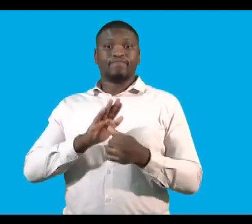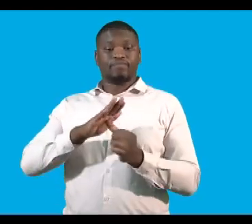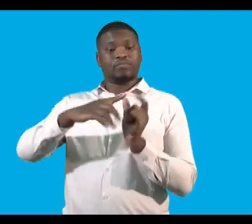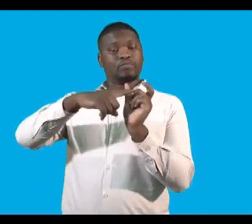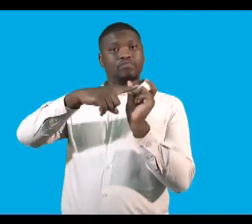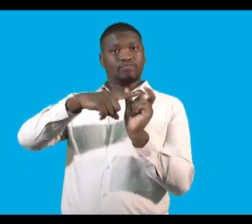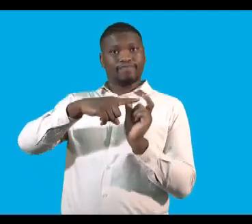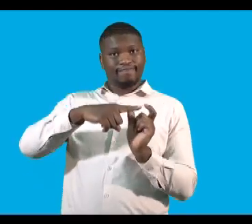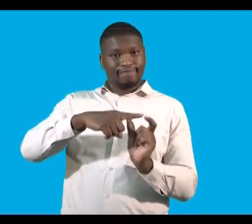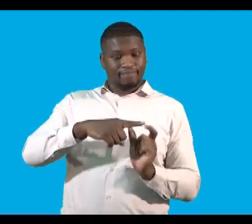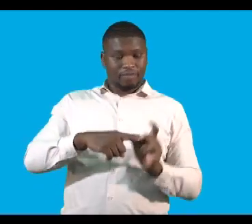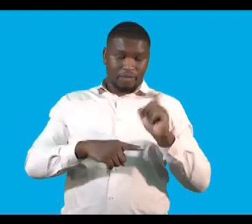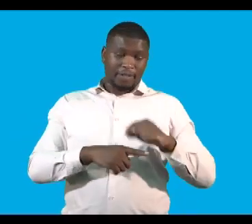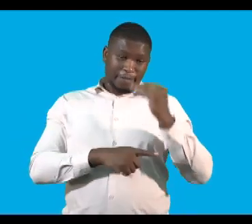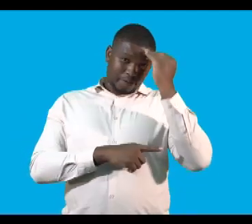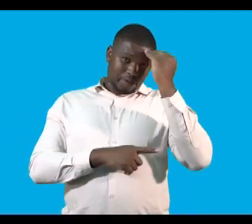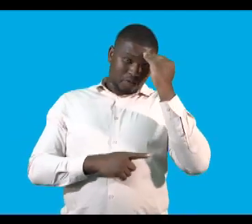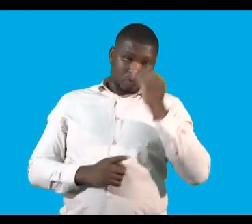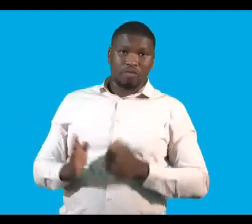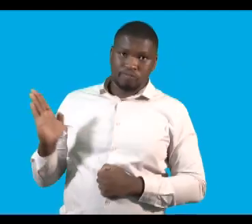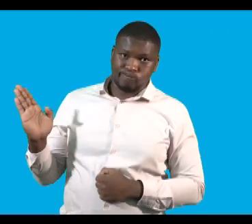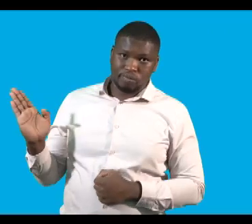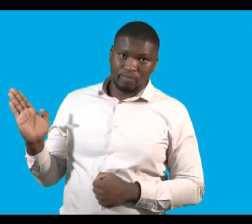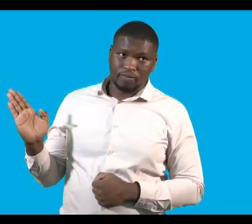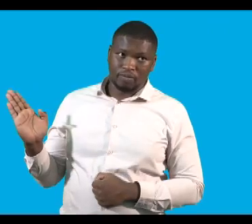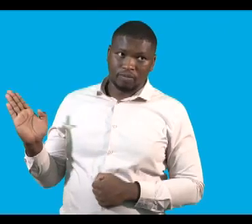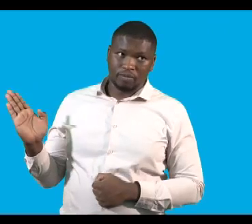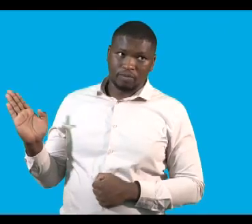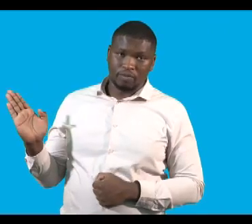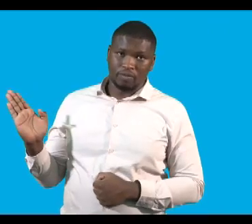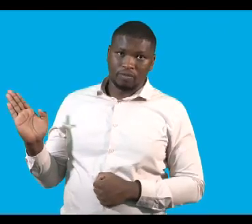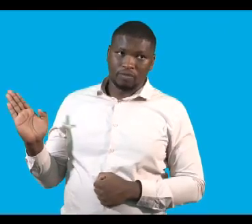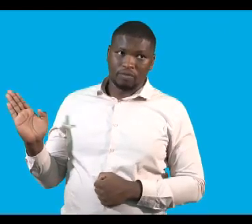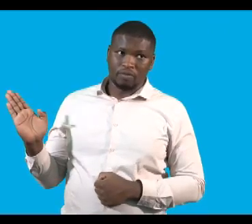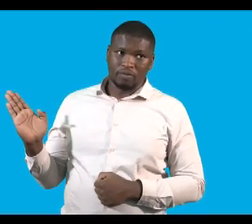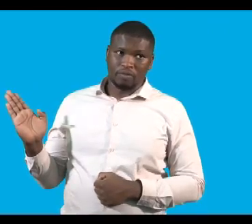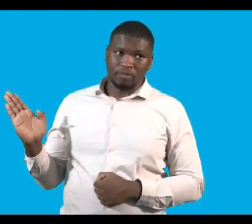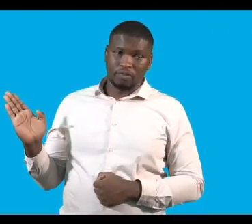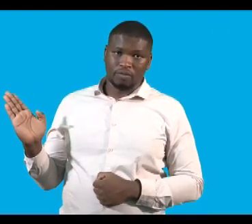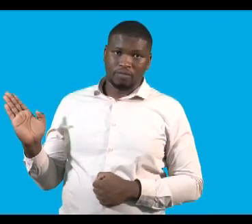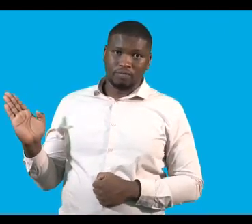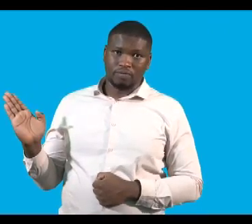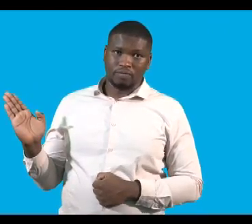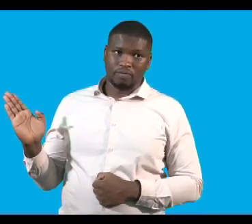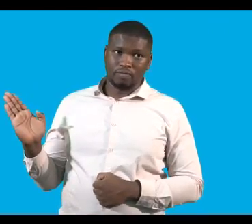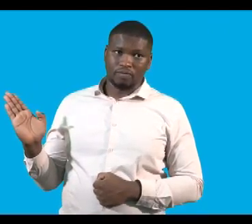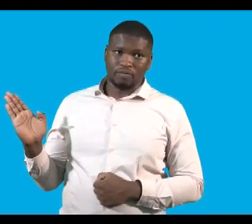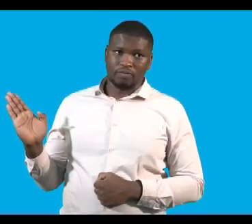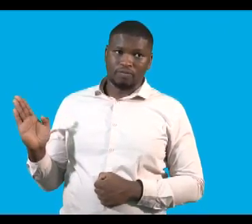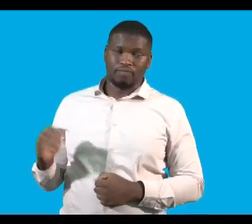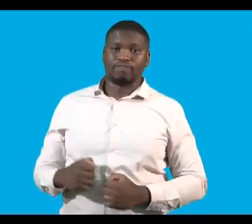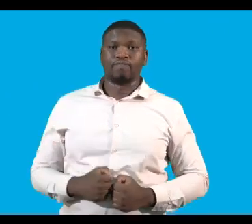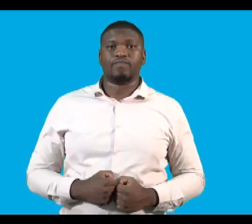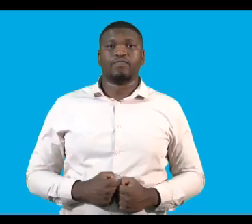Keywords that you should be aware of during this lesson include frame, attitude, mood, tone,